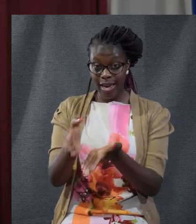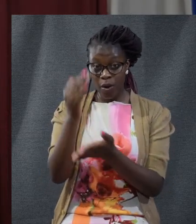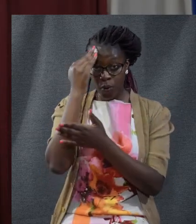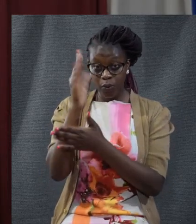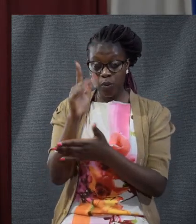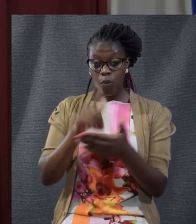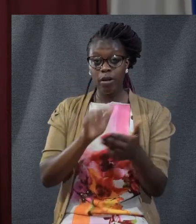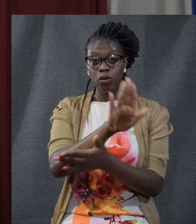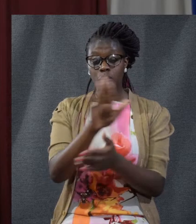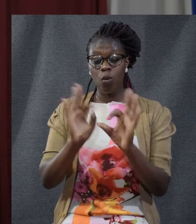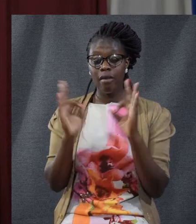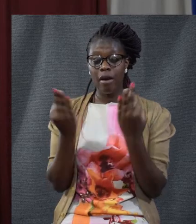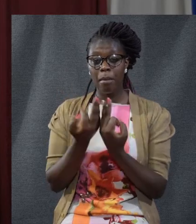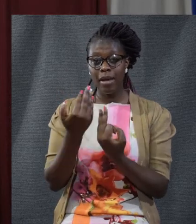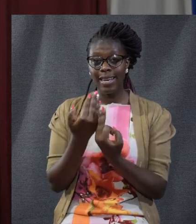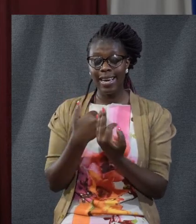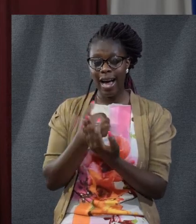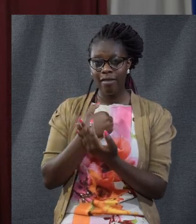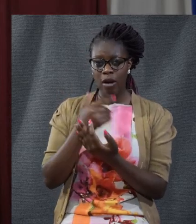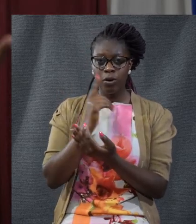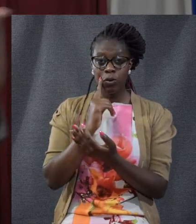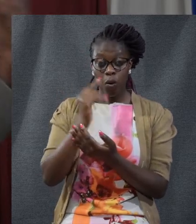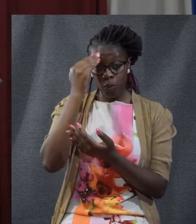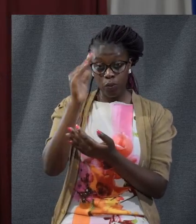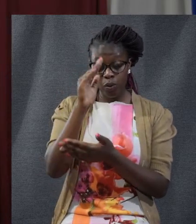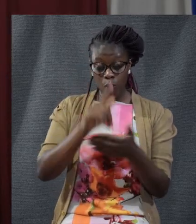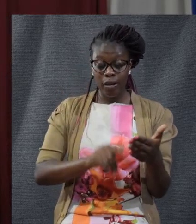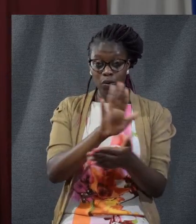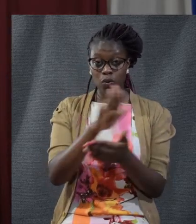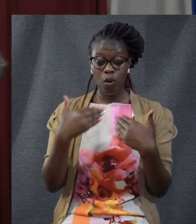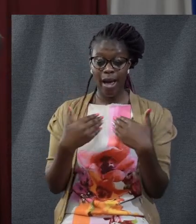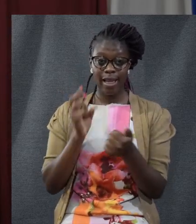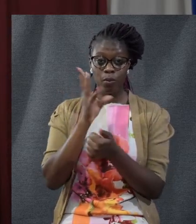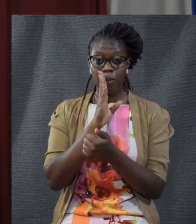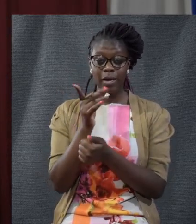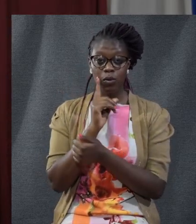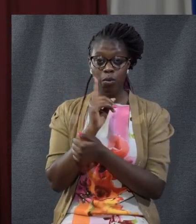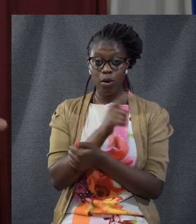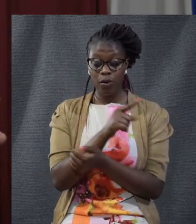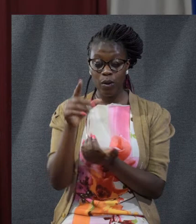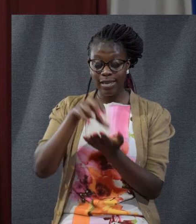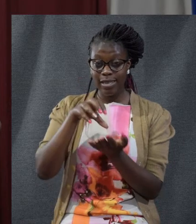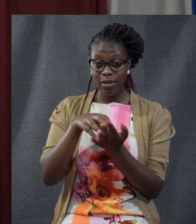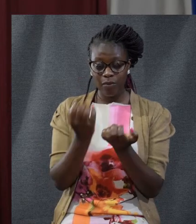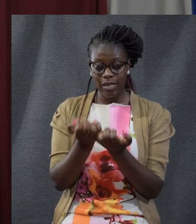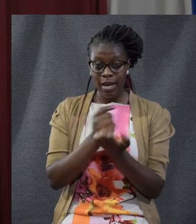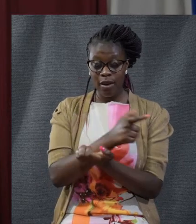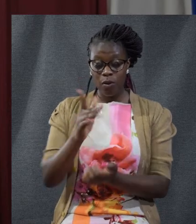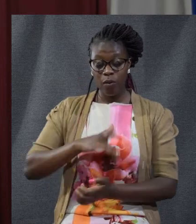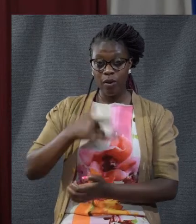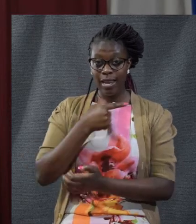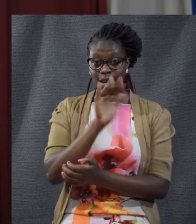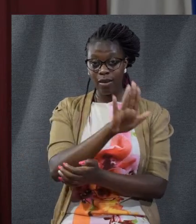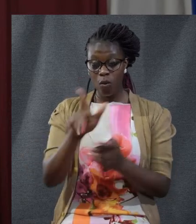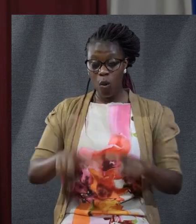there. You don't know what your family holds for you tomorrow. You don't know what your health holds. And you're in a state of desperation. You're in a state where you